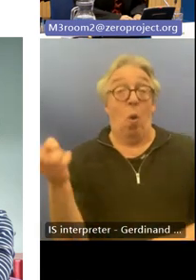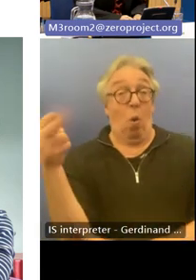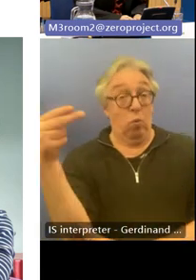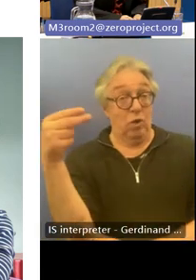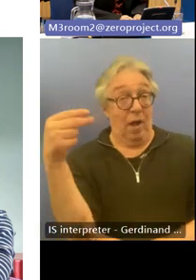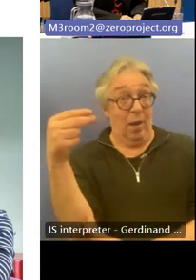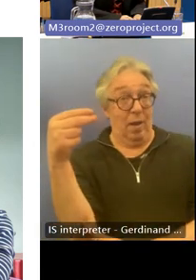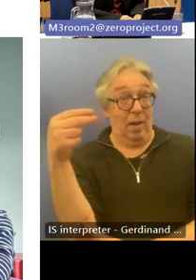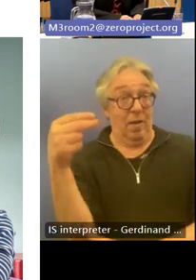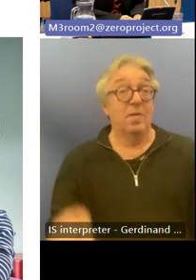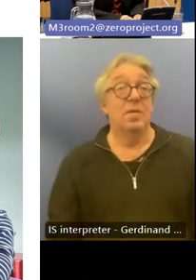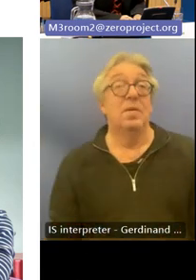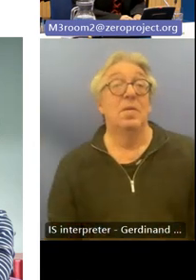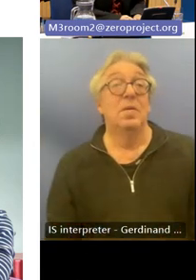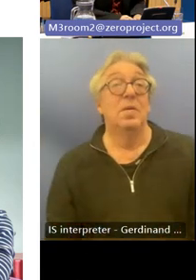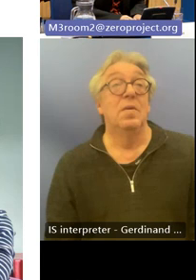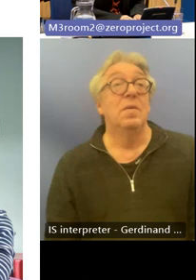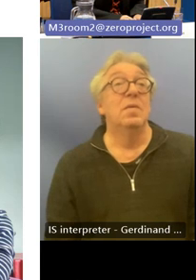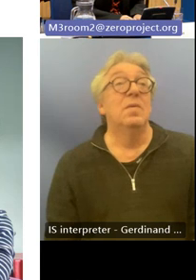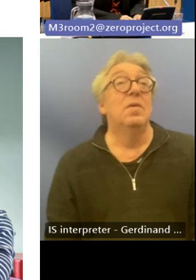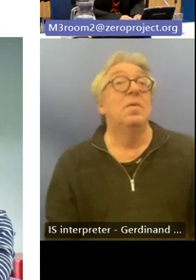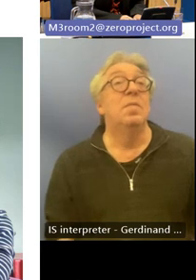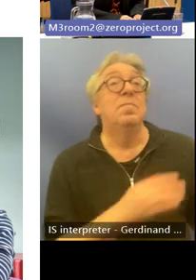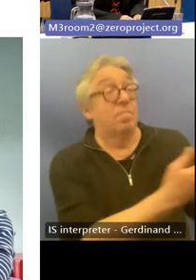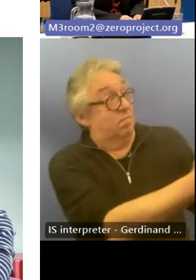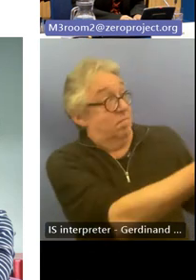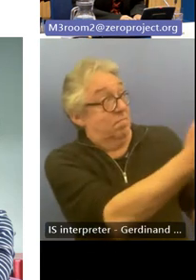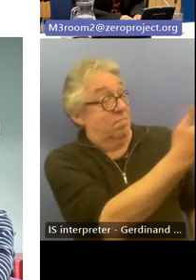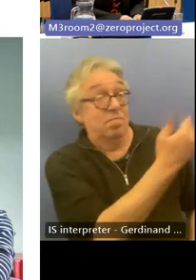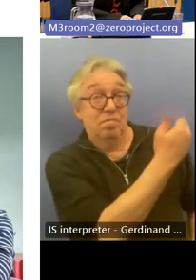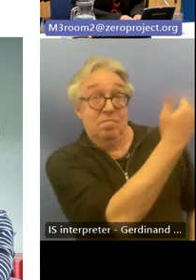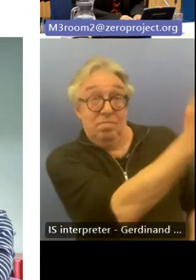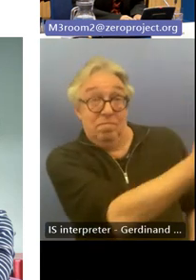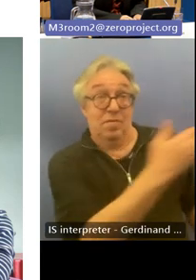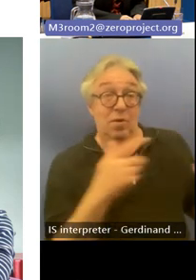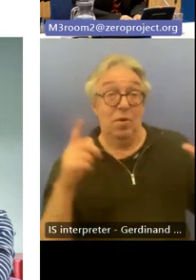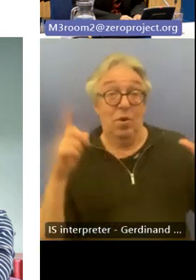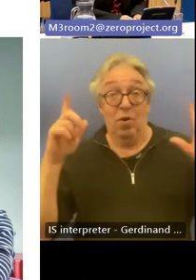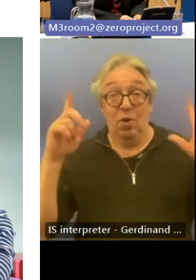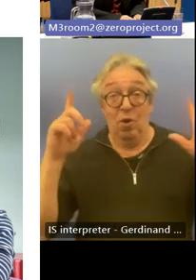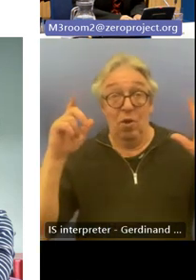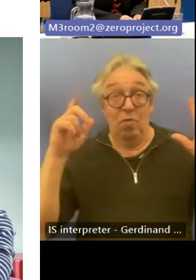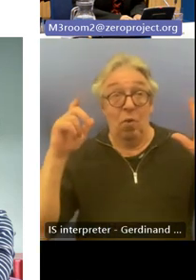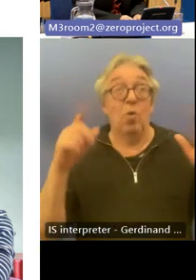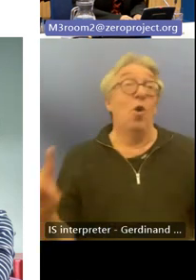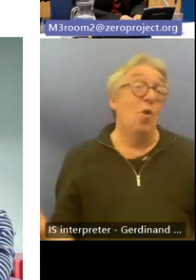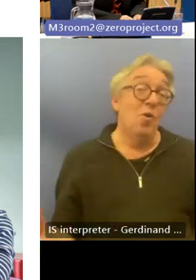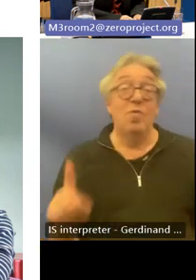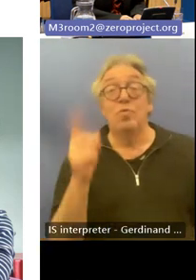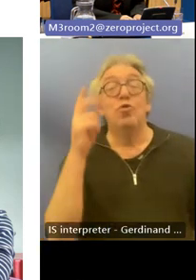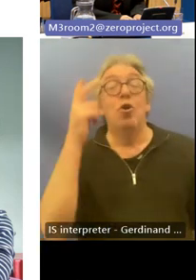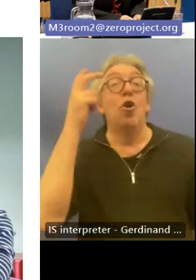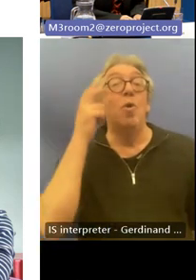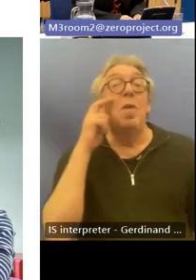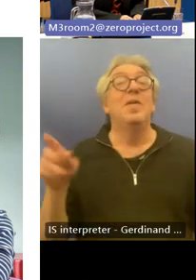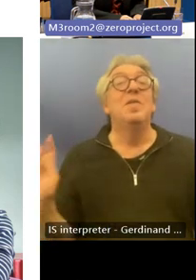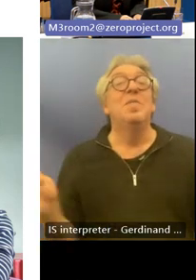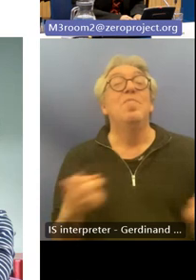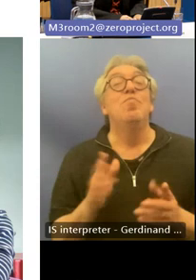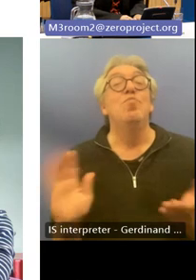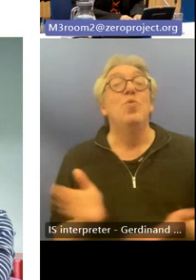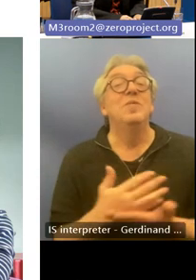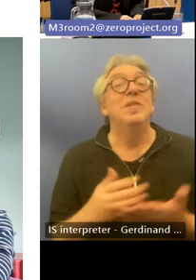genius band in the other photo, this band is very first success blind music band in